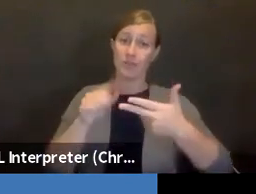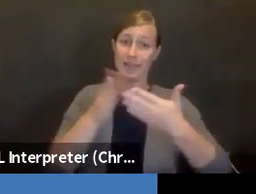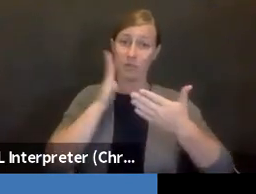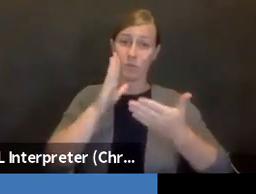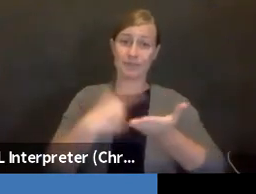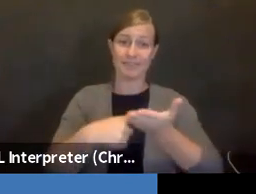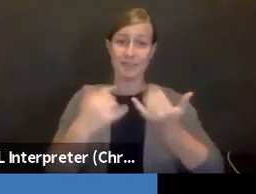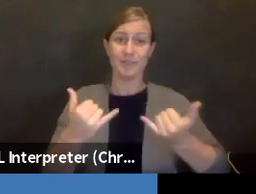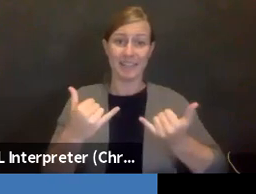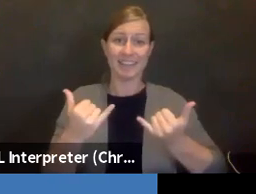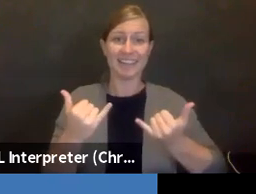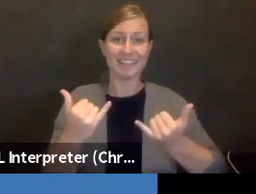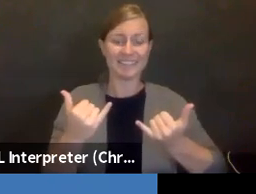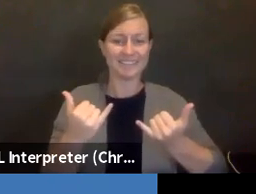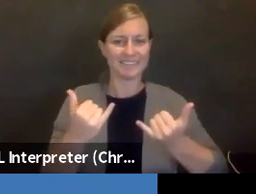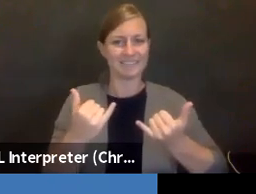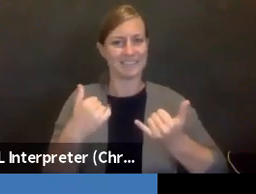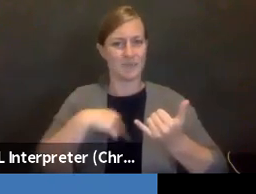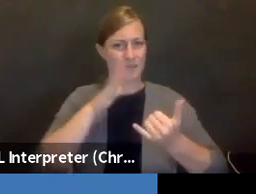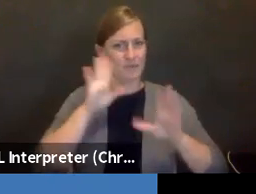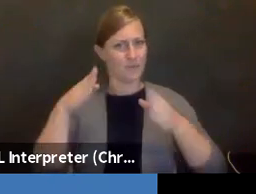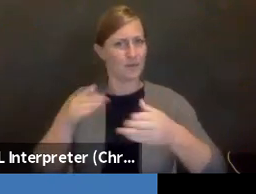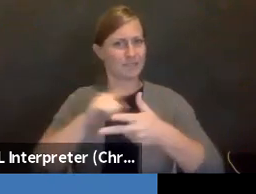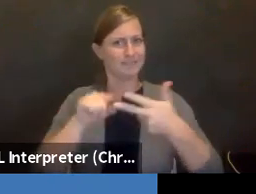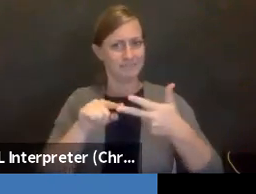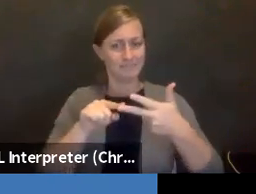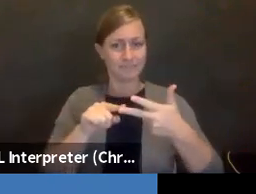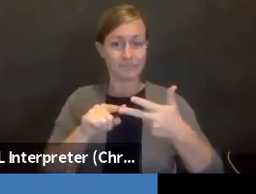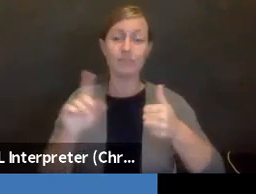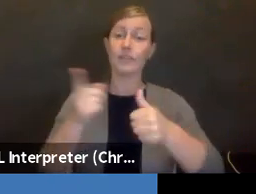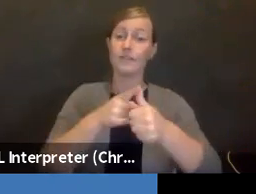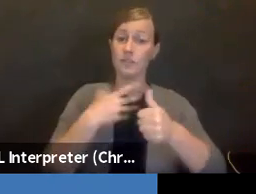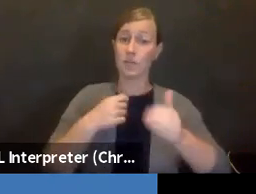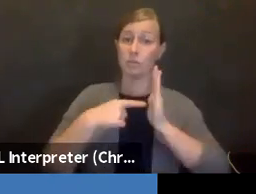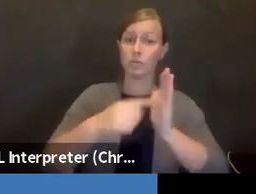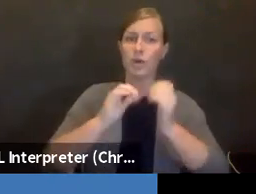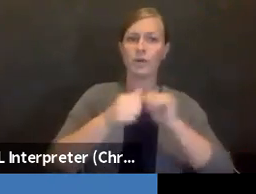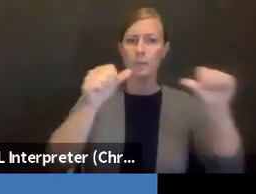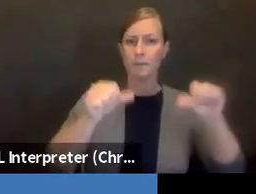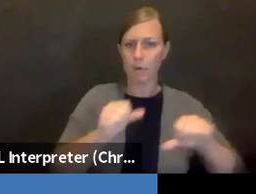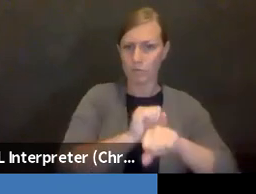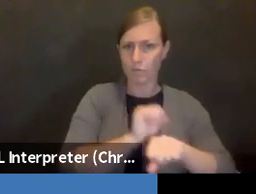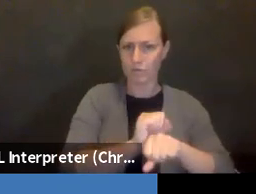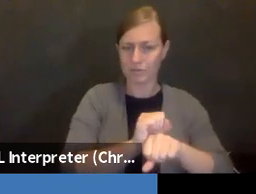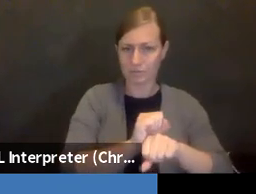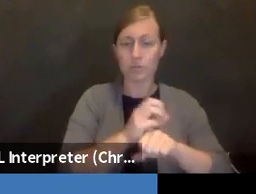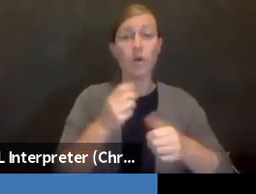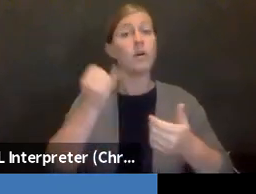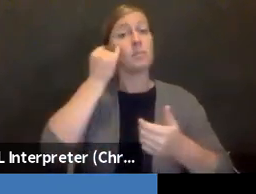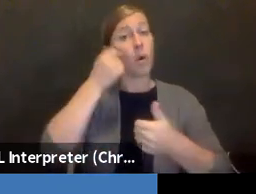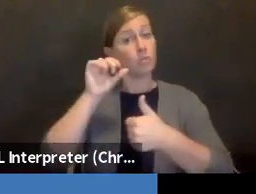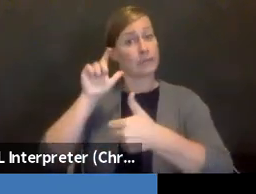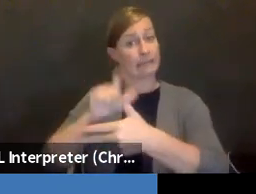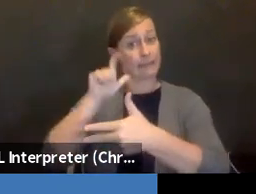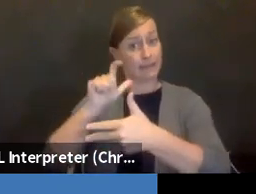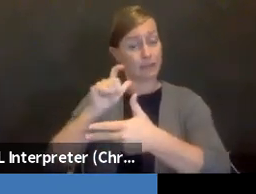today, or we're going to focus on. So I'm going to post work first. I wanted to show what options you have when you click post work